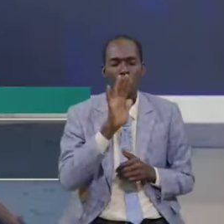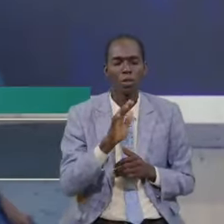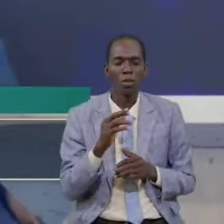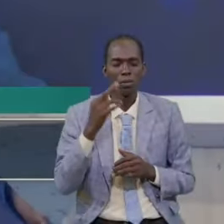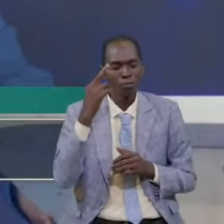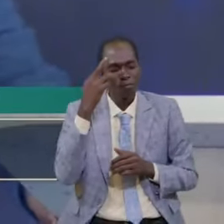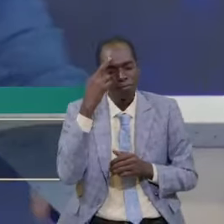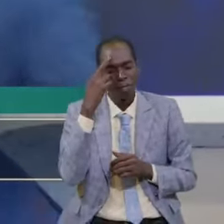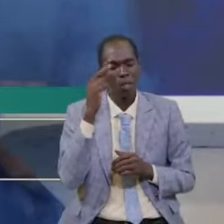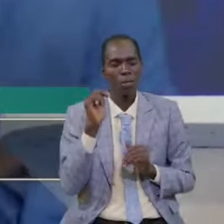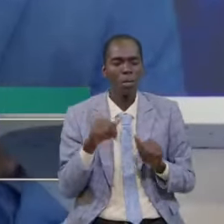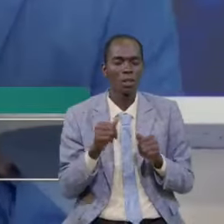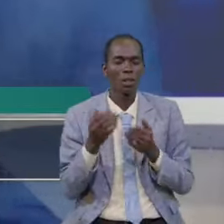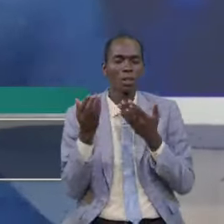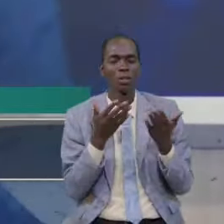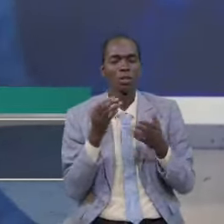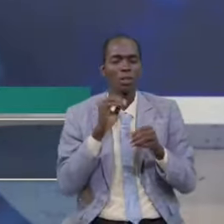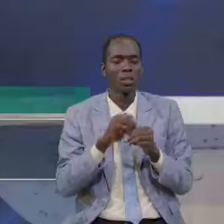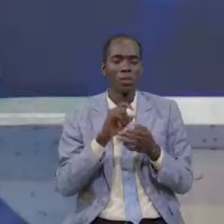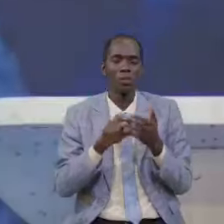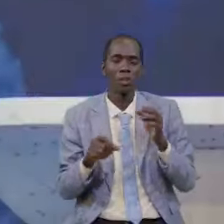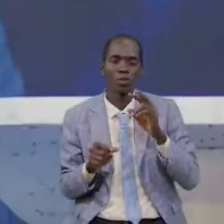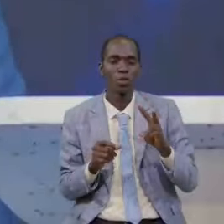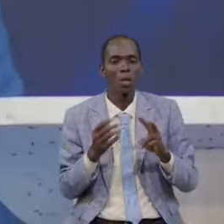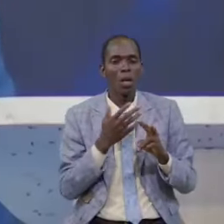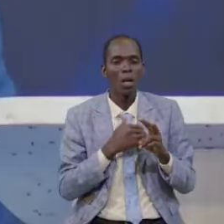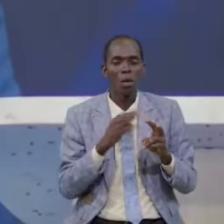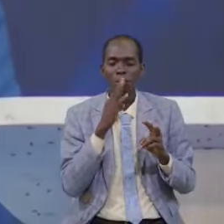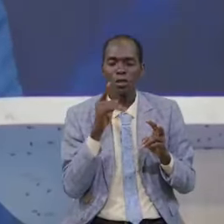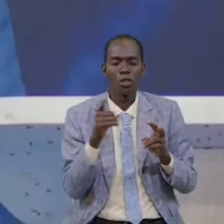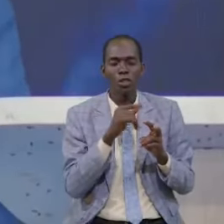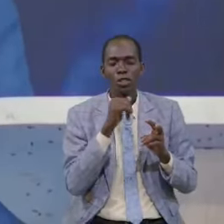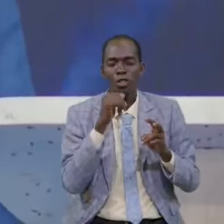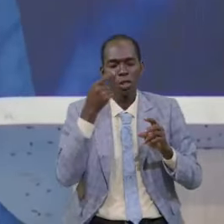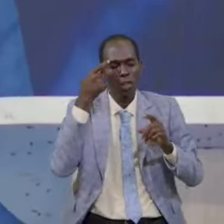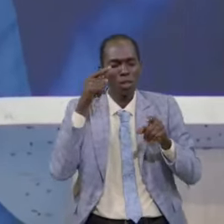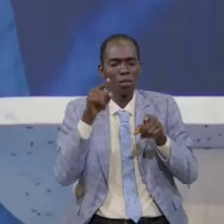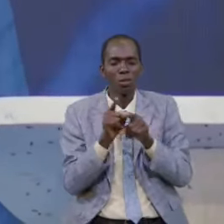verse 2 it says, and be not conformed to this world.